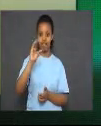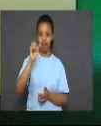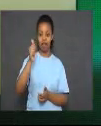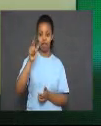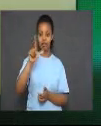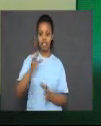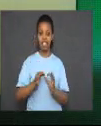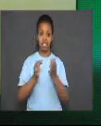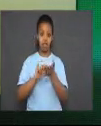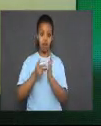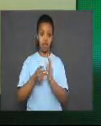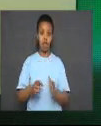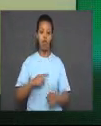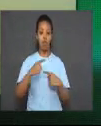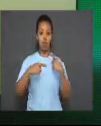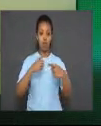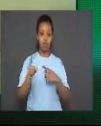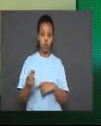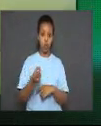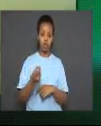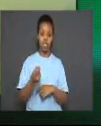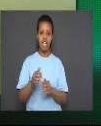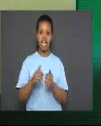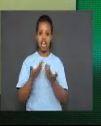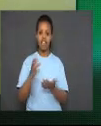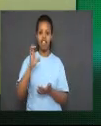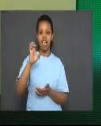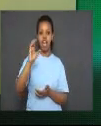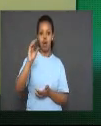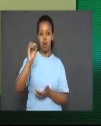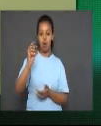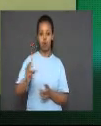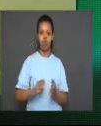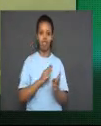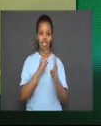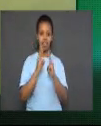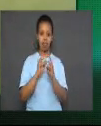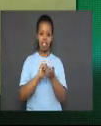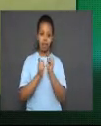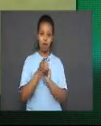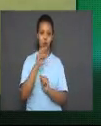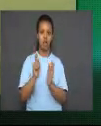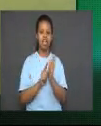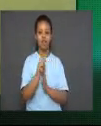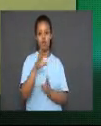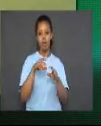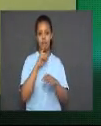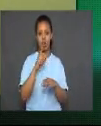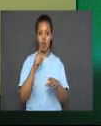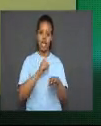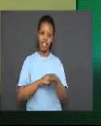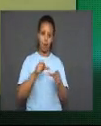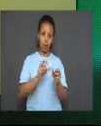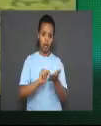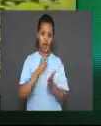Ecological succession is the process in which ecosystems change and develop